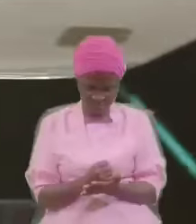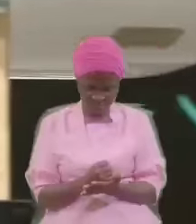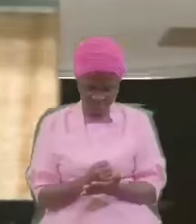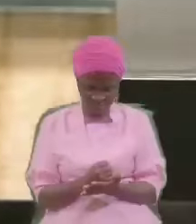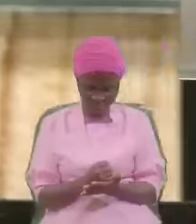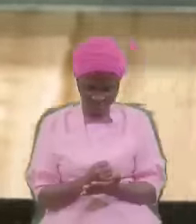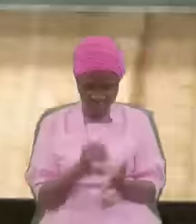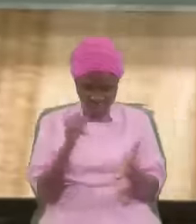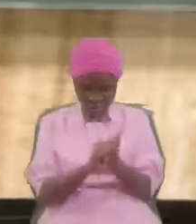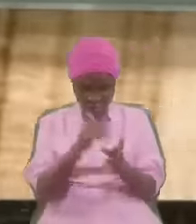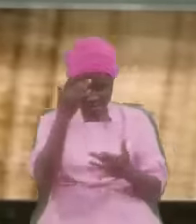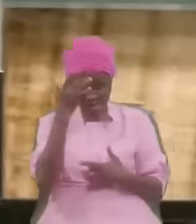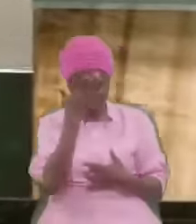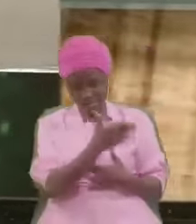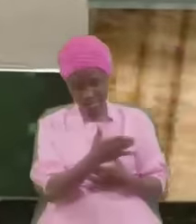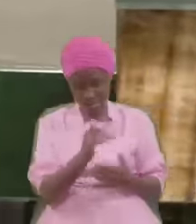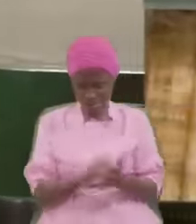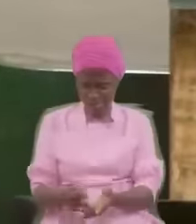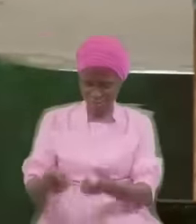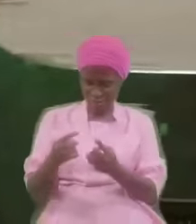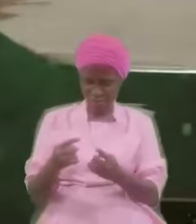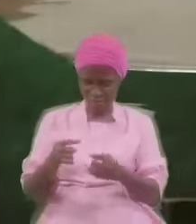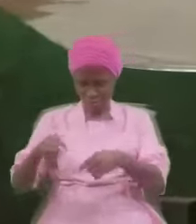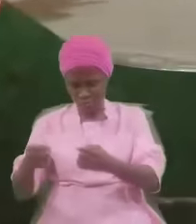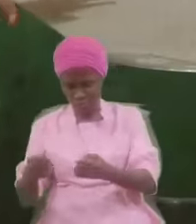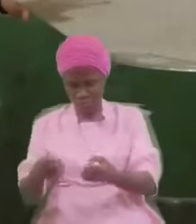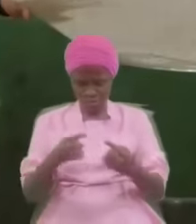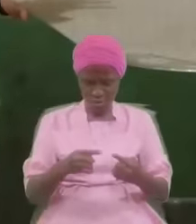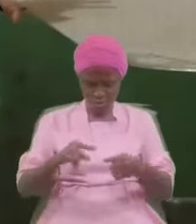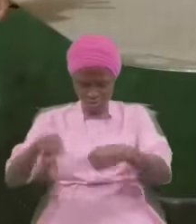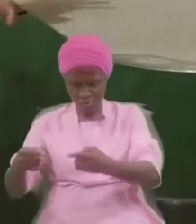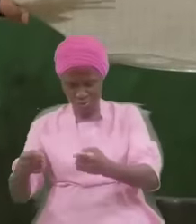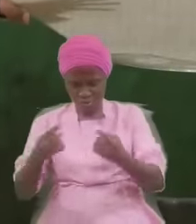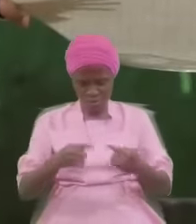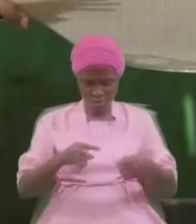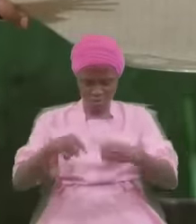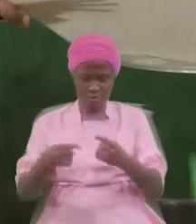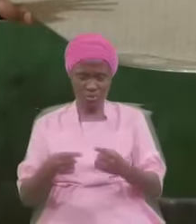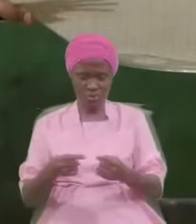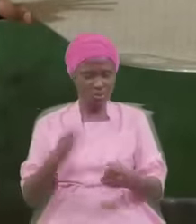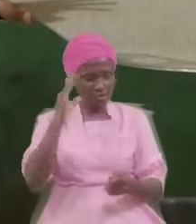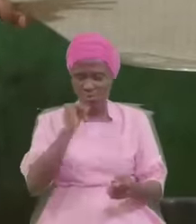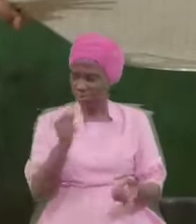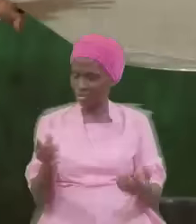That sickness coming and going, coming and going, you will not come